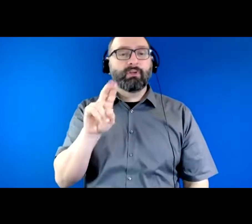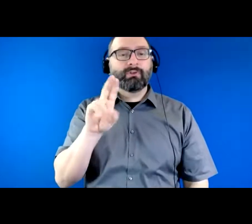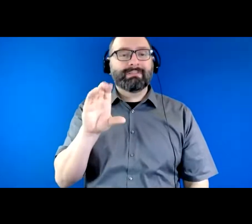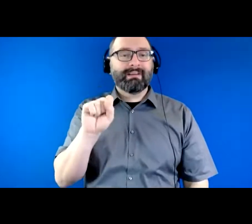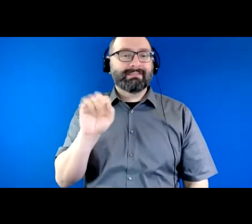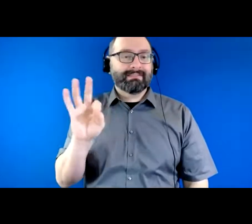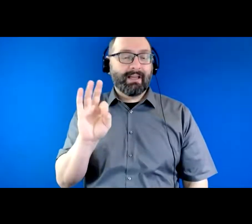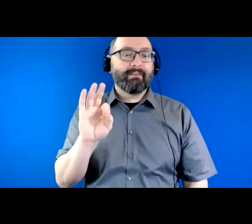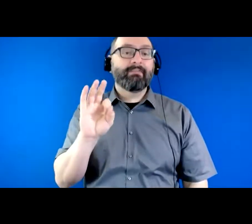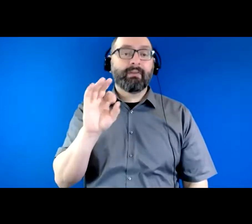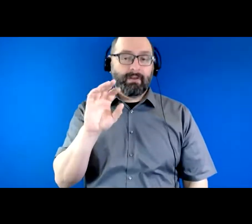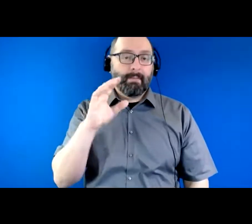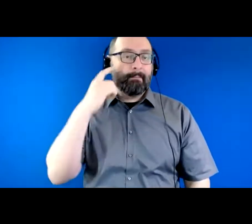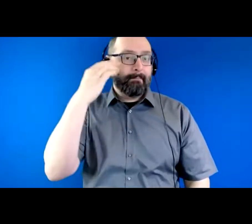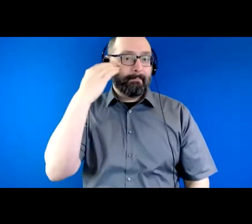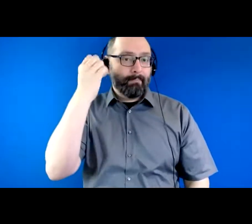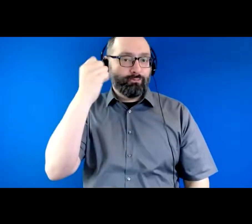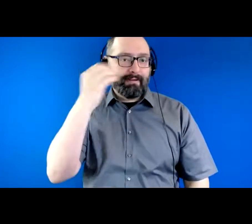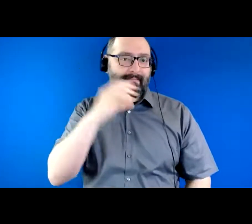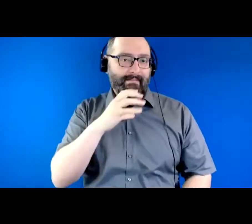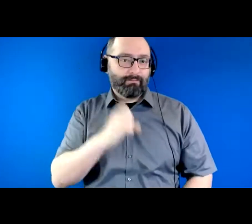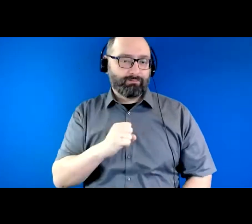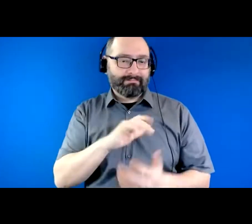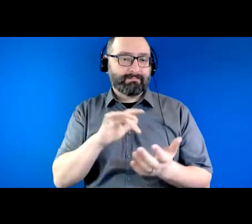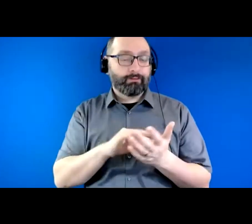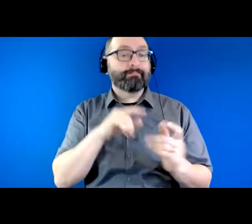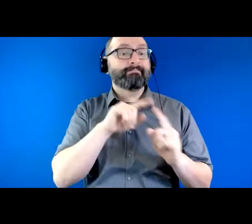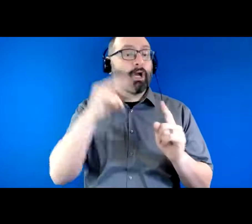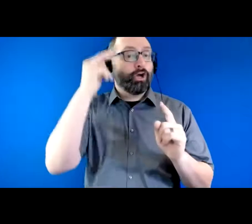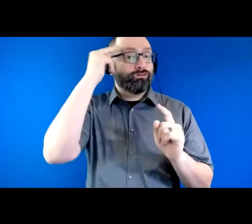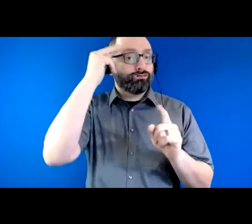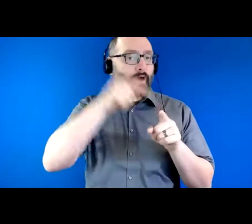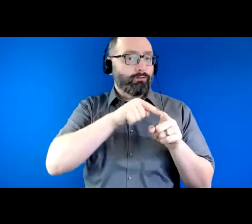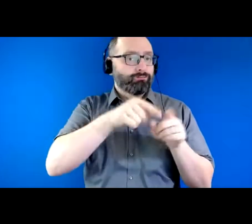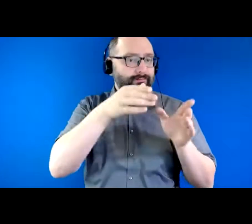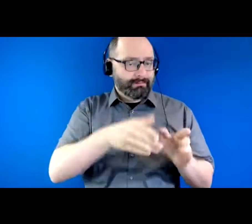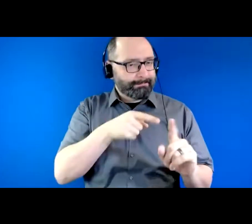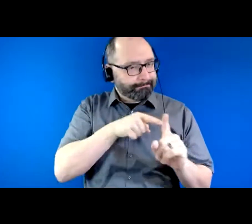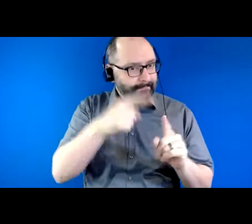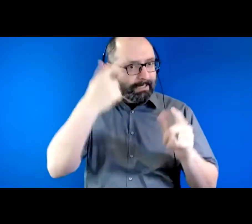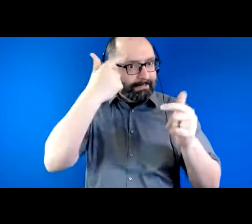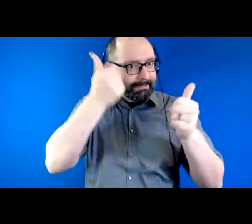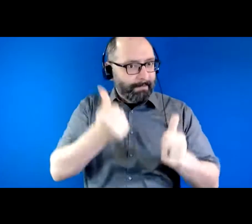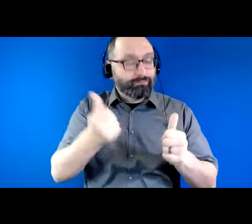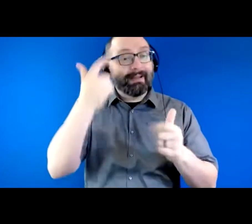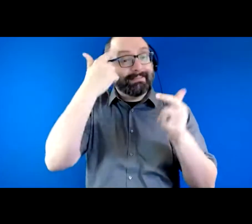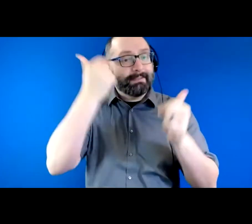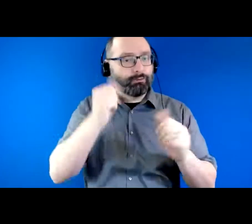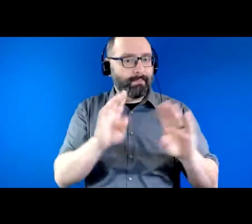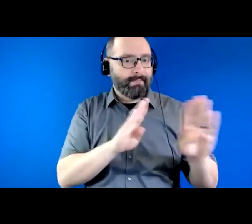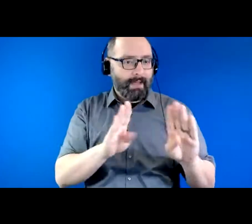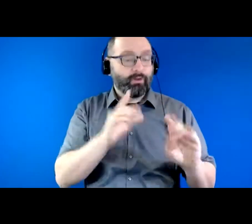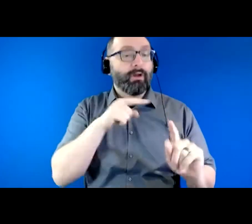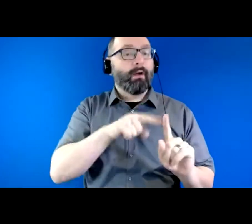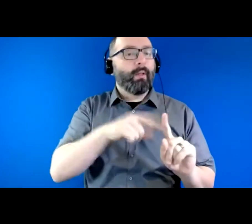Memory and Aging Center. He's a neurologist who specializes in dementia, and he will speak about dementia behavior in a talk